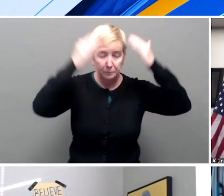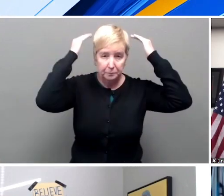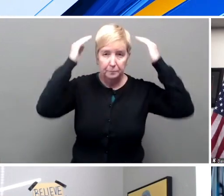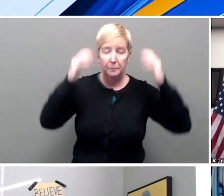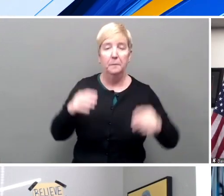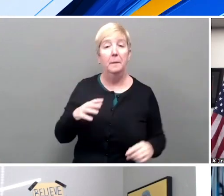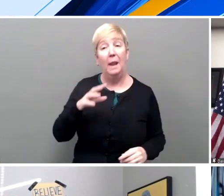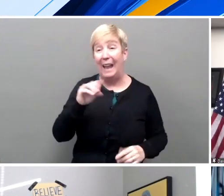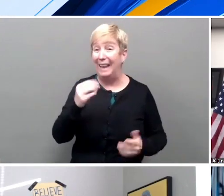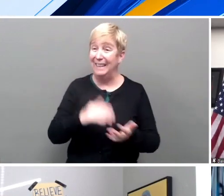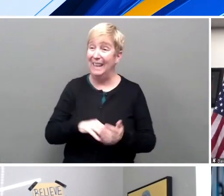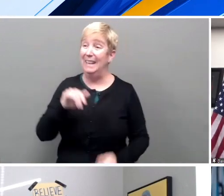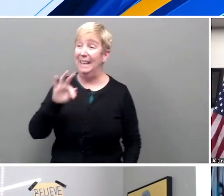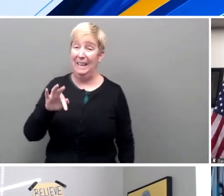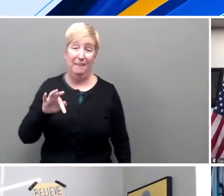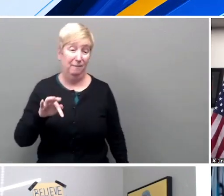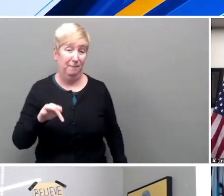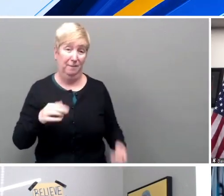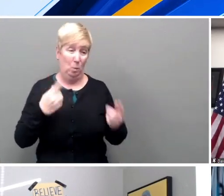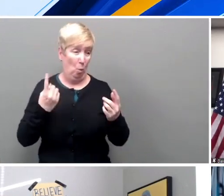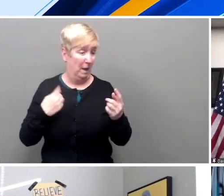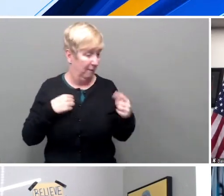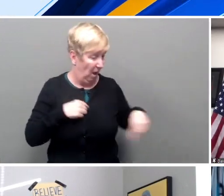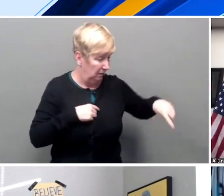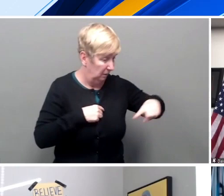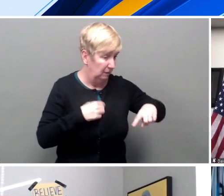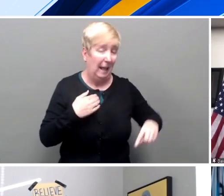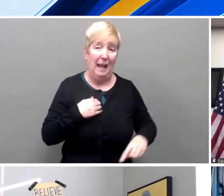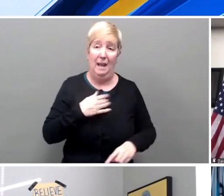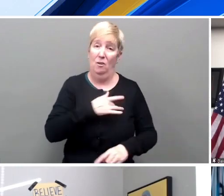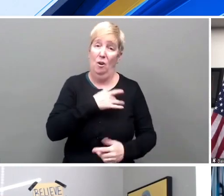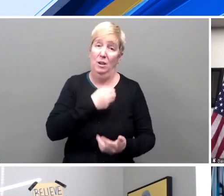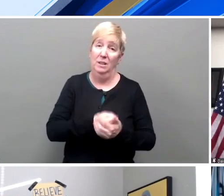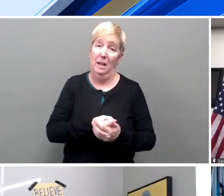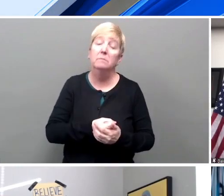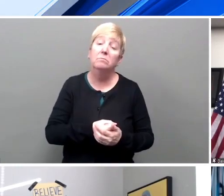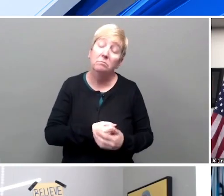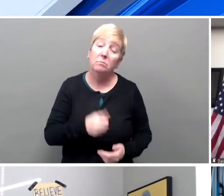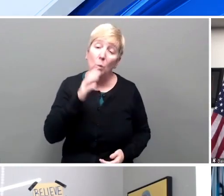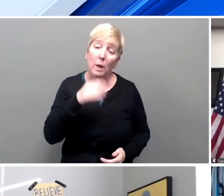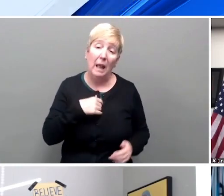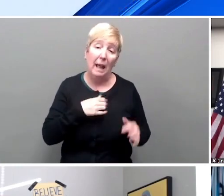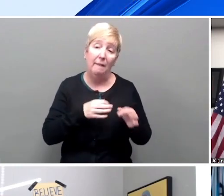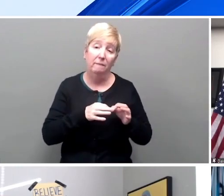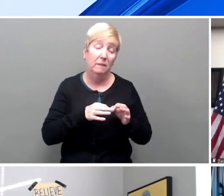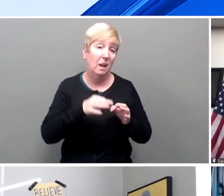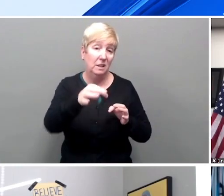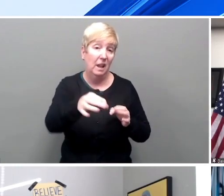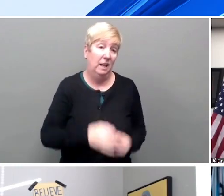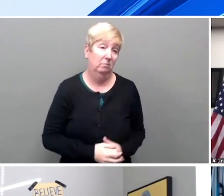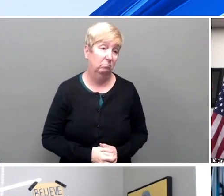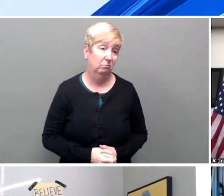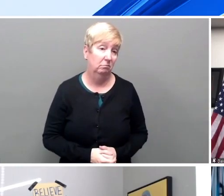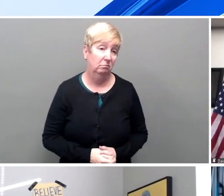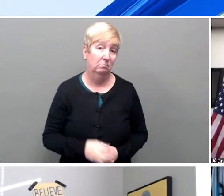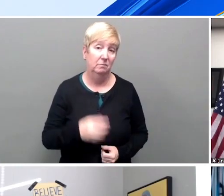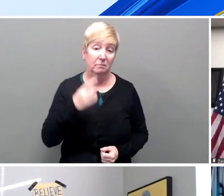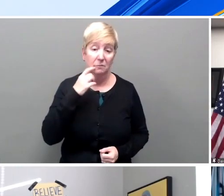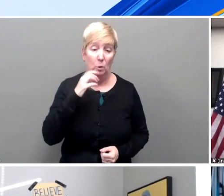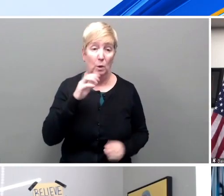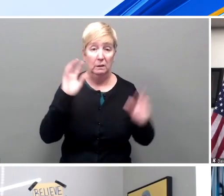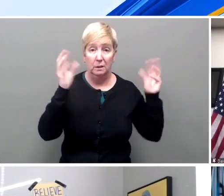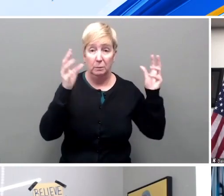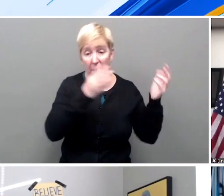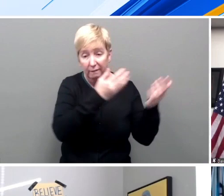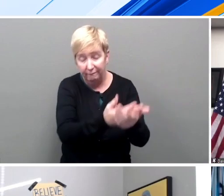had a heart attack right now, there probably would be a delay in EMS getting to us compared to 2 years ago. Probably